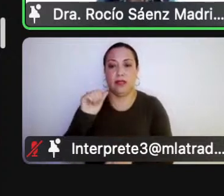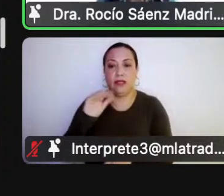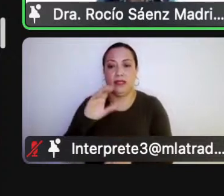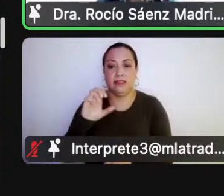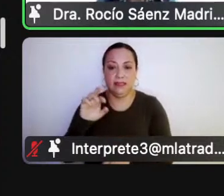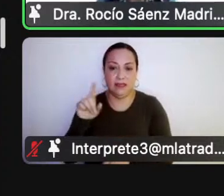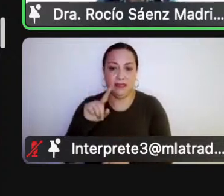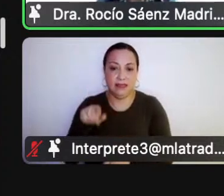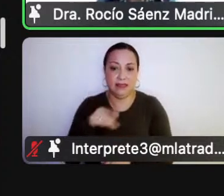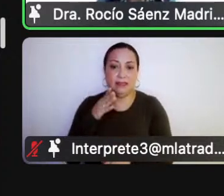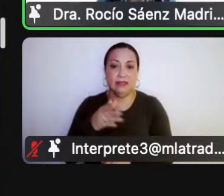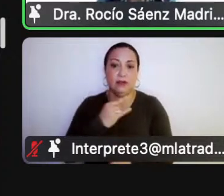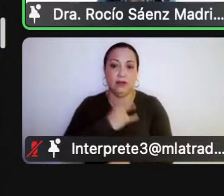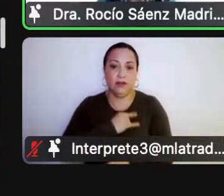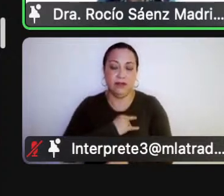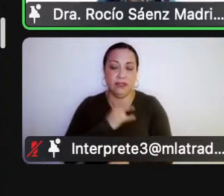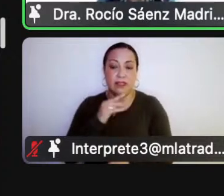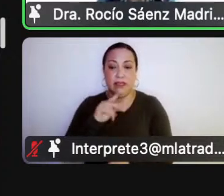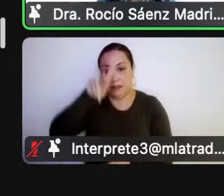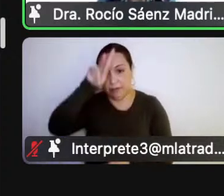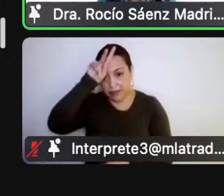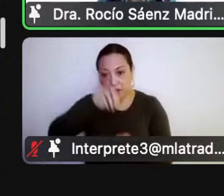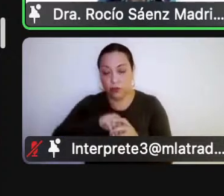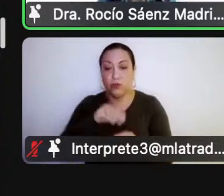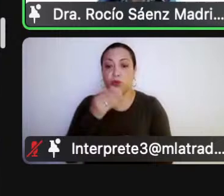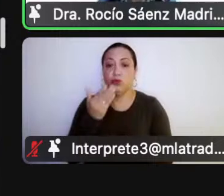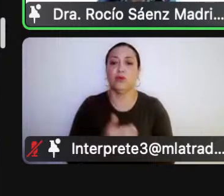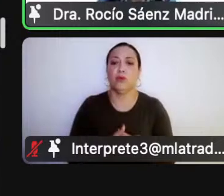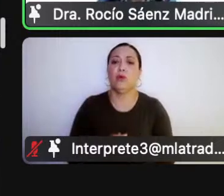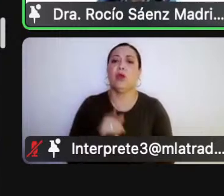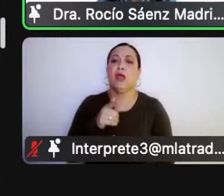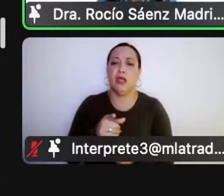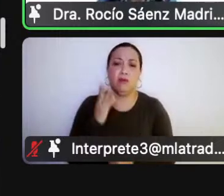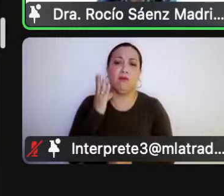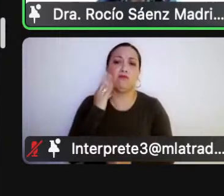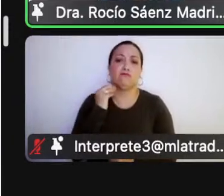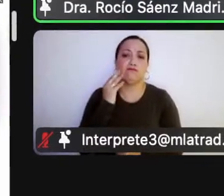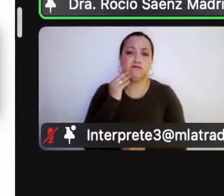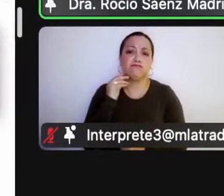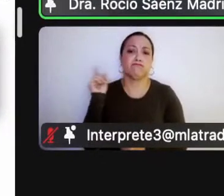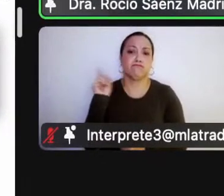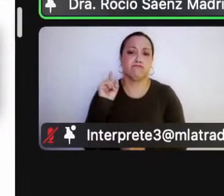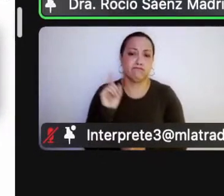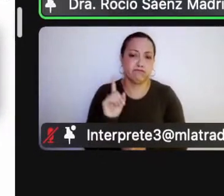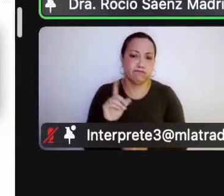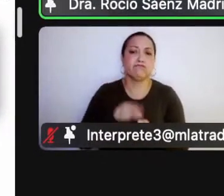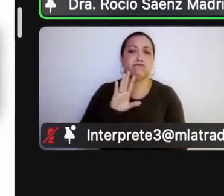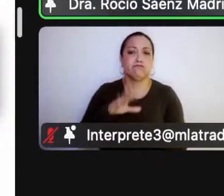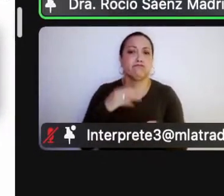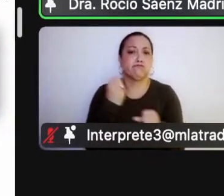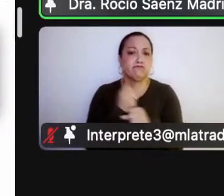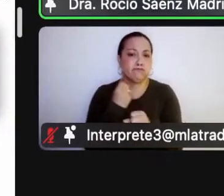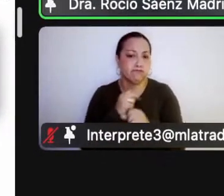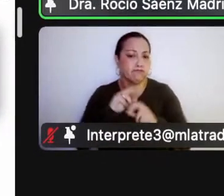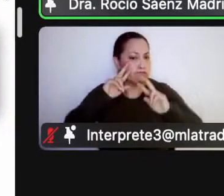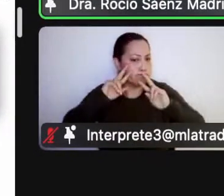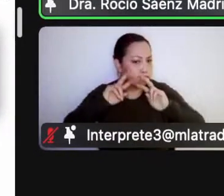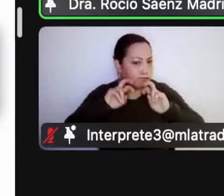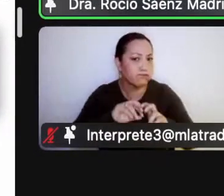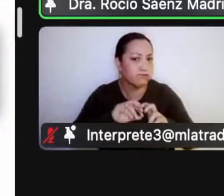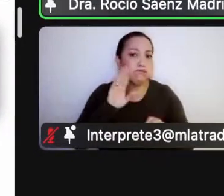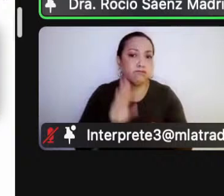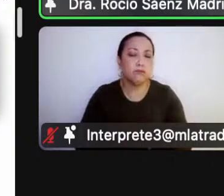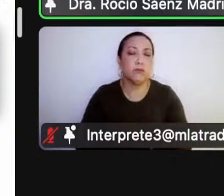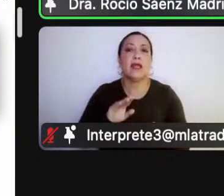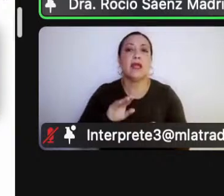Peruvian University, Cayetano Heredia, and Carlos has a great trajectory in